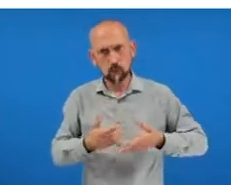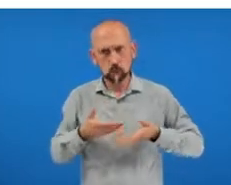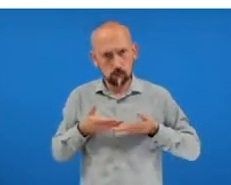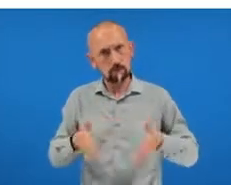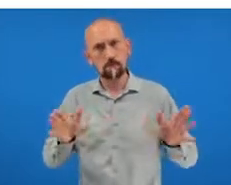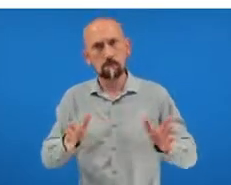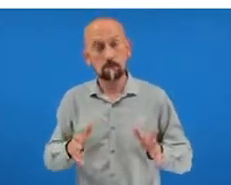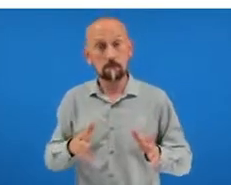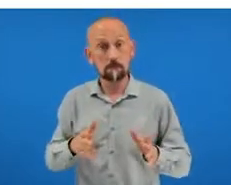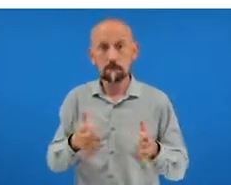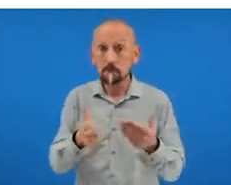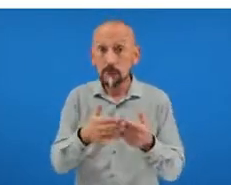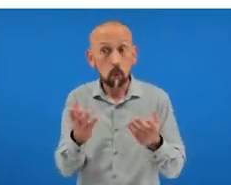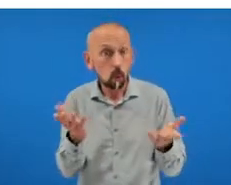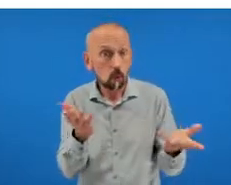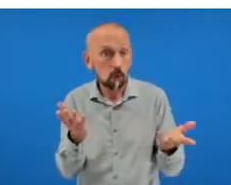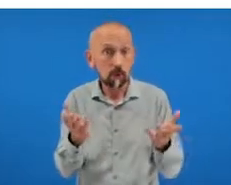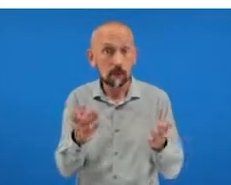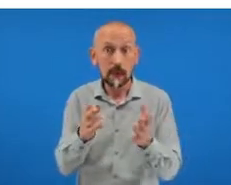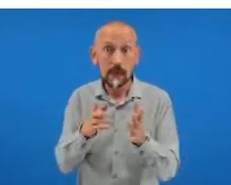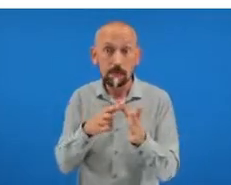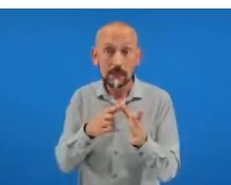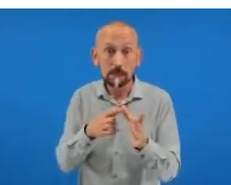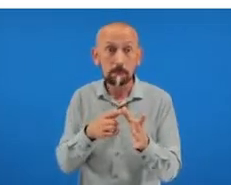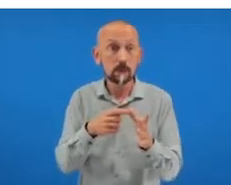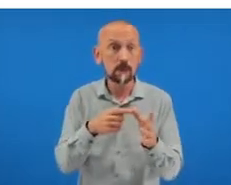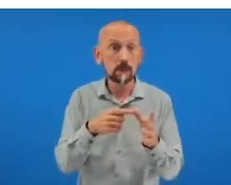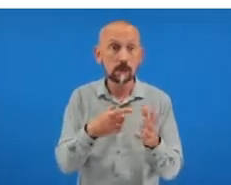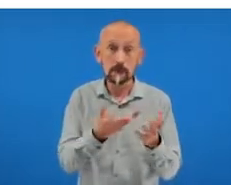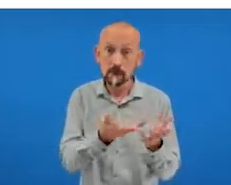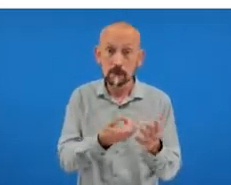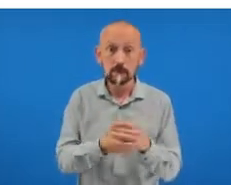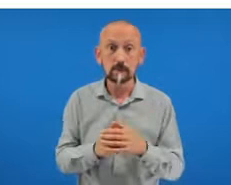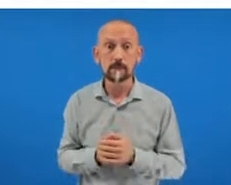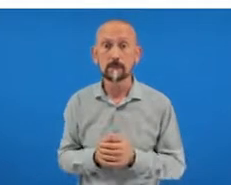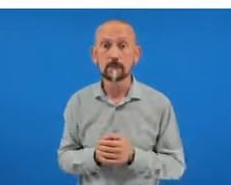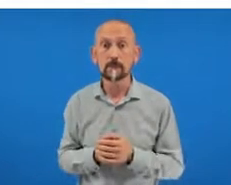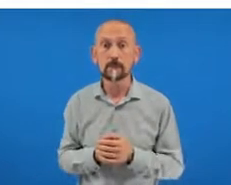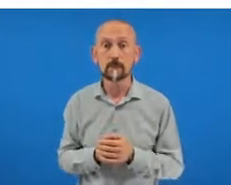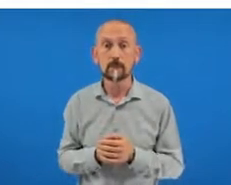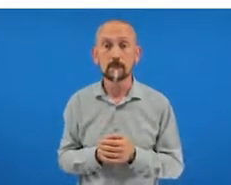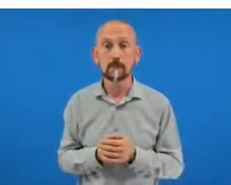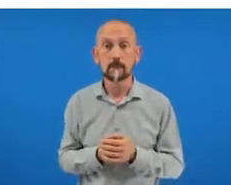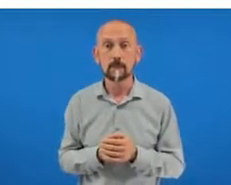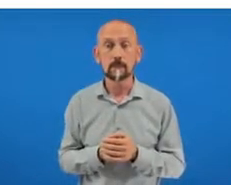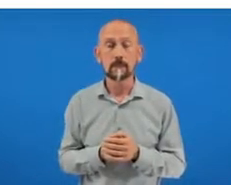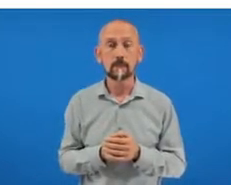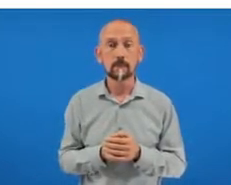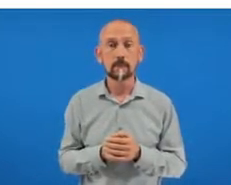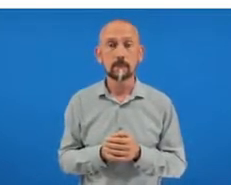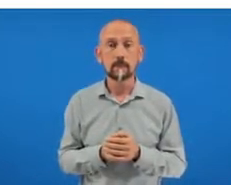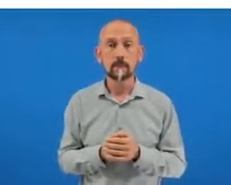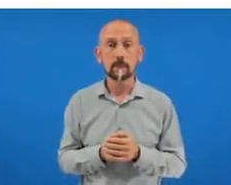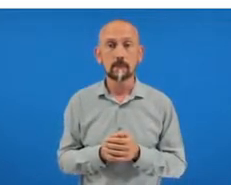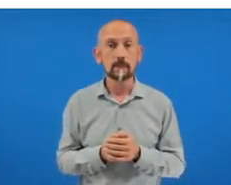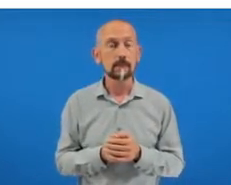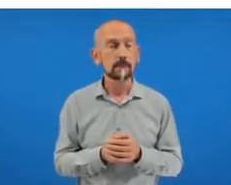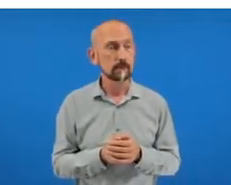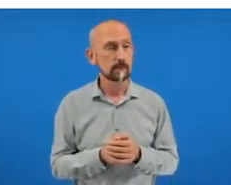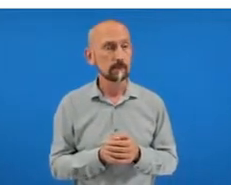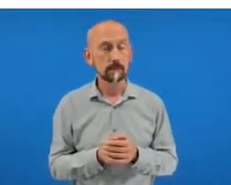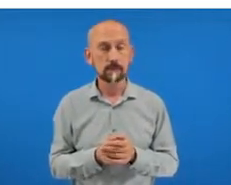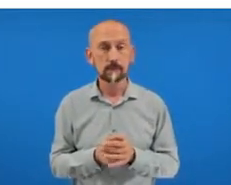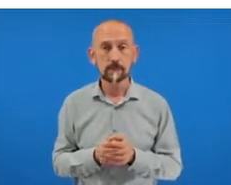Any other comments from Amandeep or Anna before we close? I think from myself, it's one, just like Brad